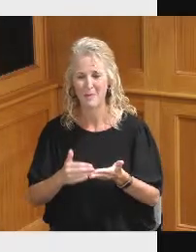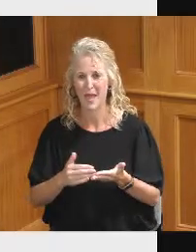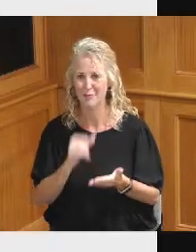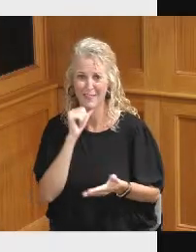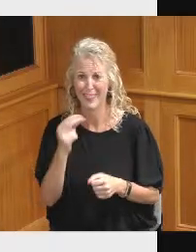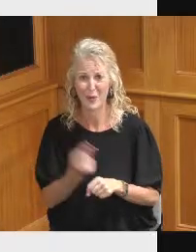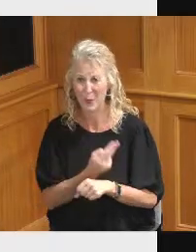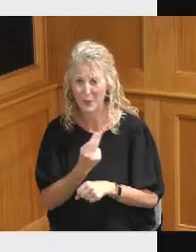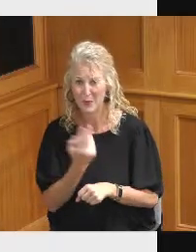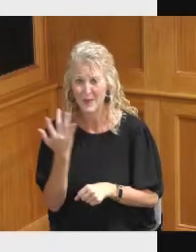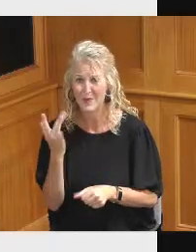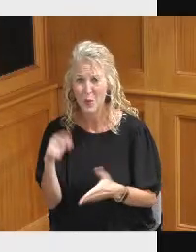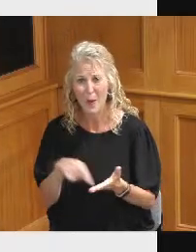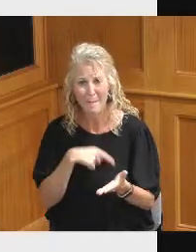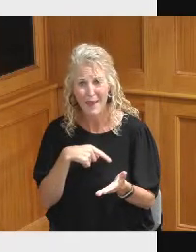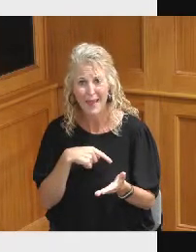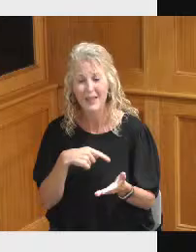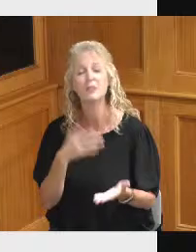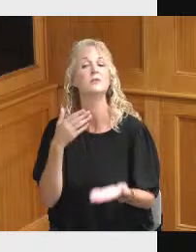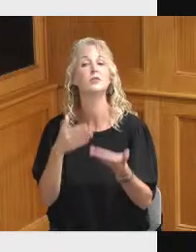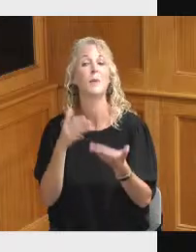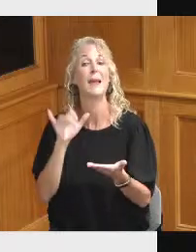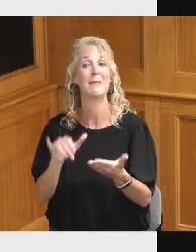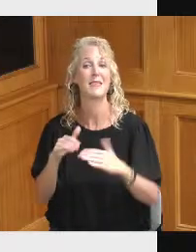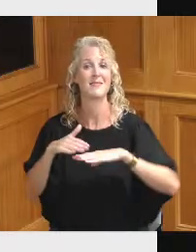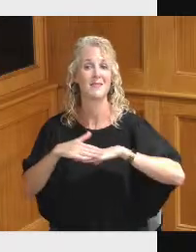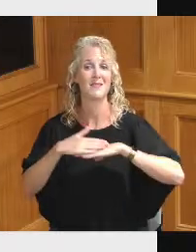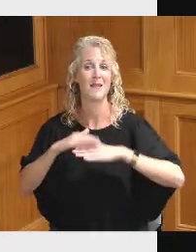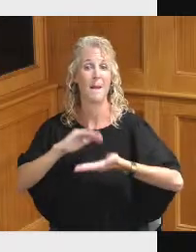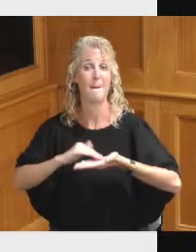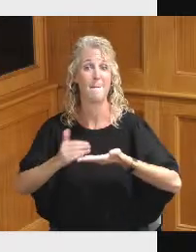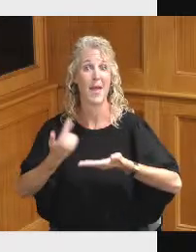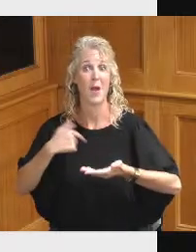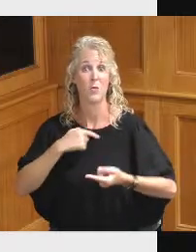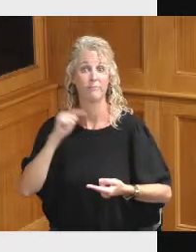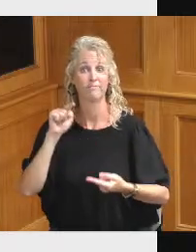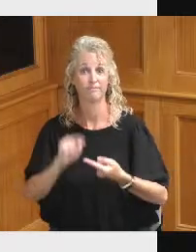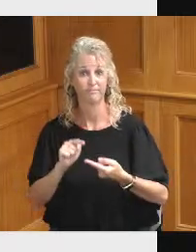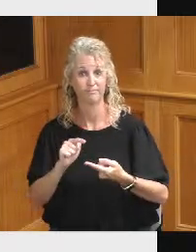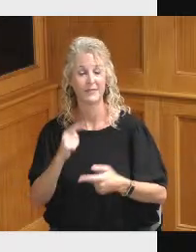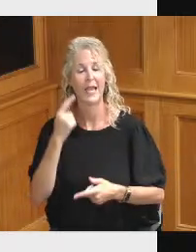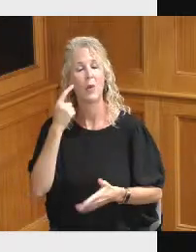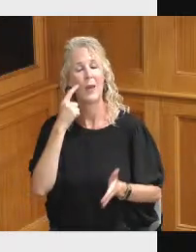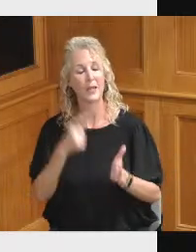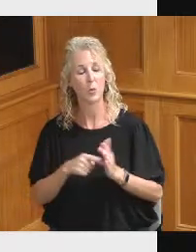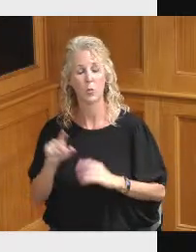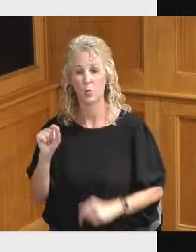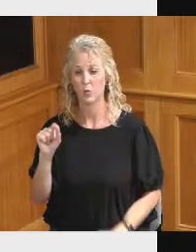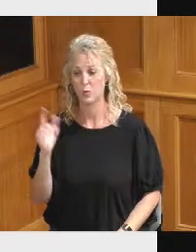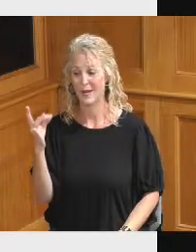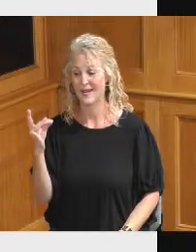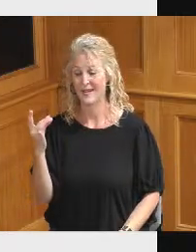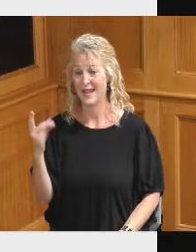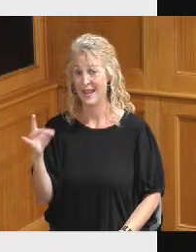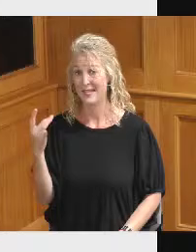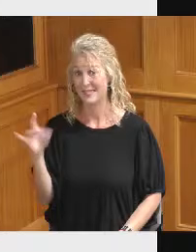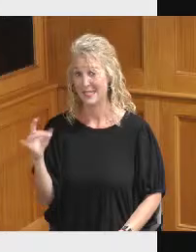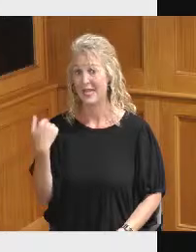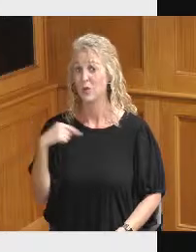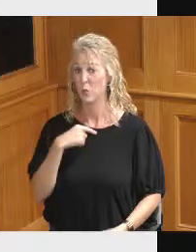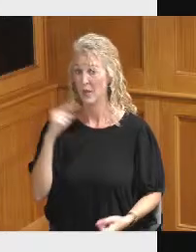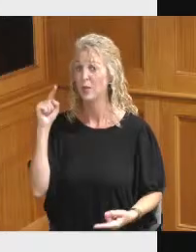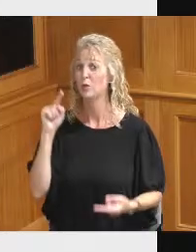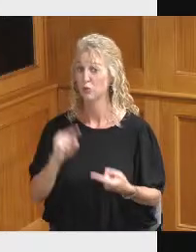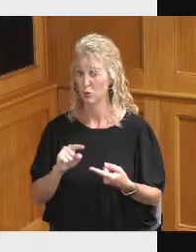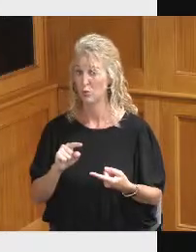So evaluating reducing that further, I did note here we did reduce that in 2018 from 5 CCF to 3 CCF